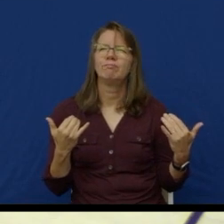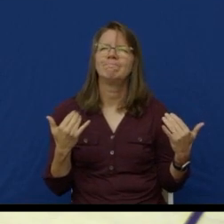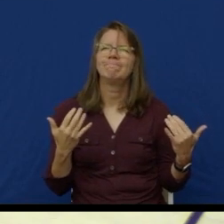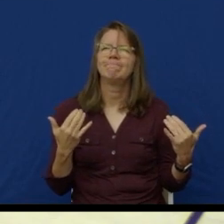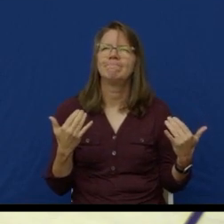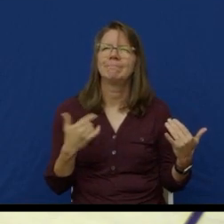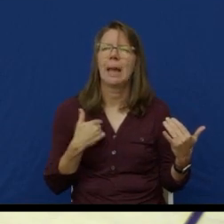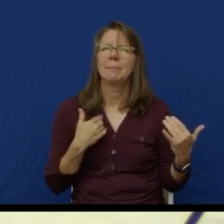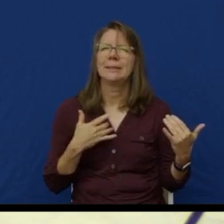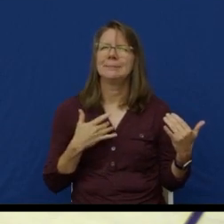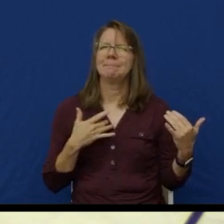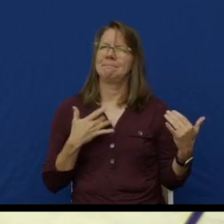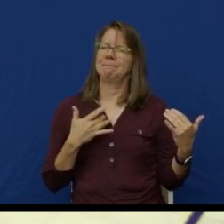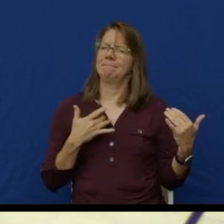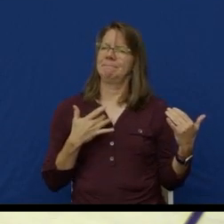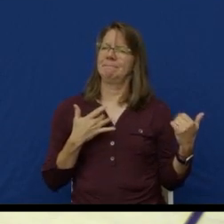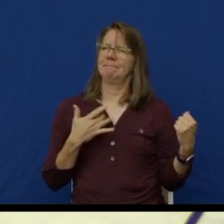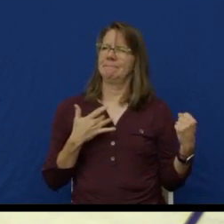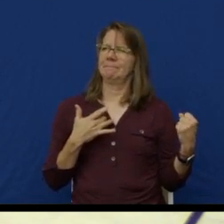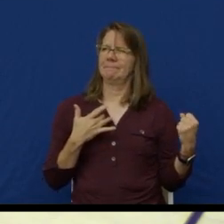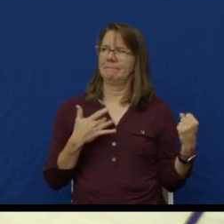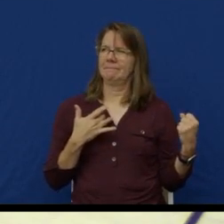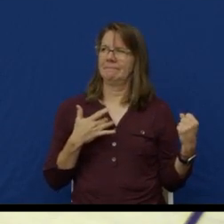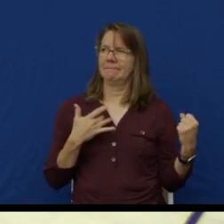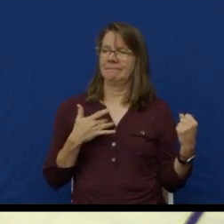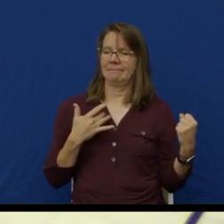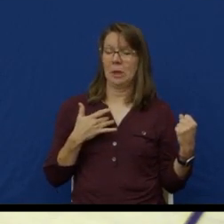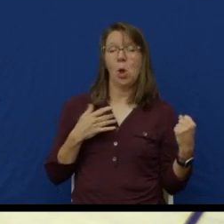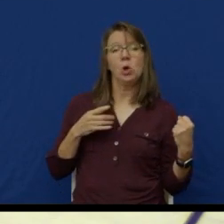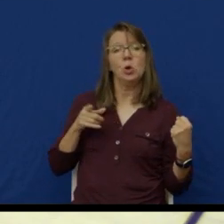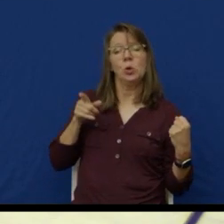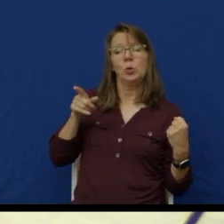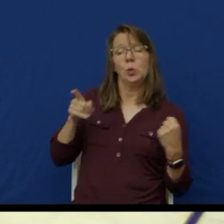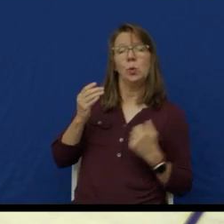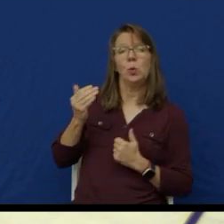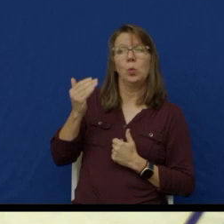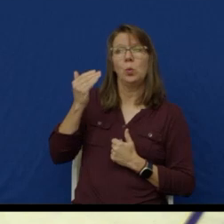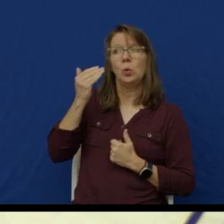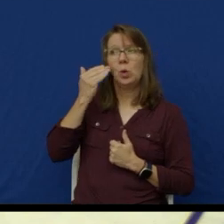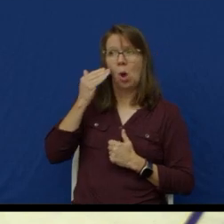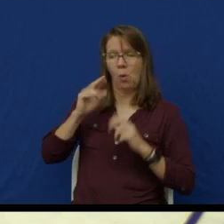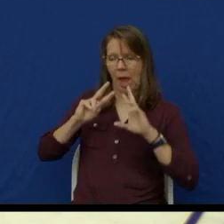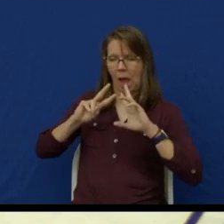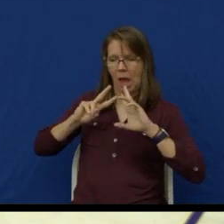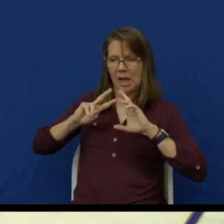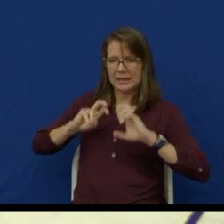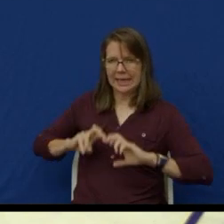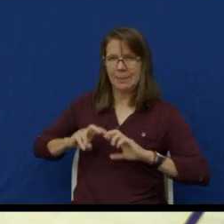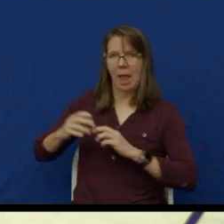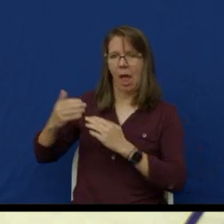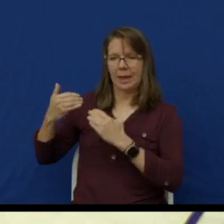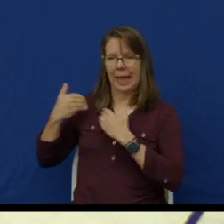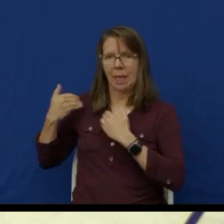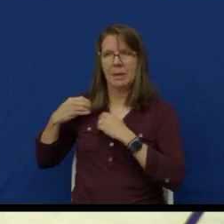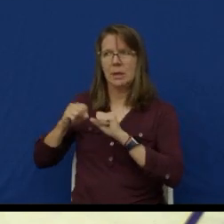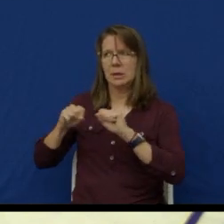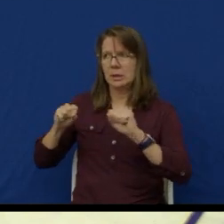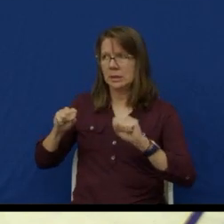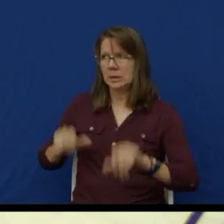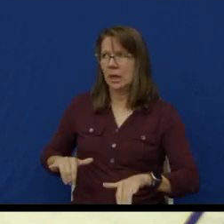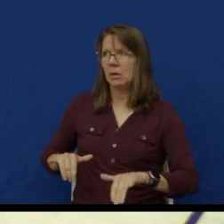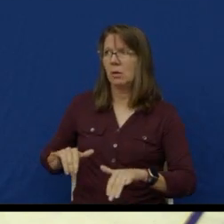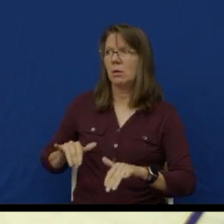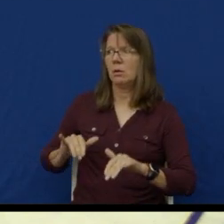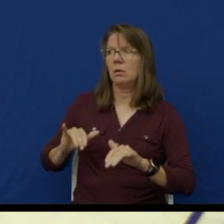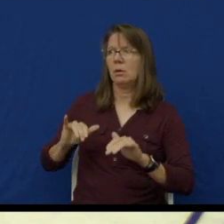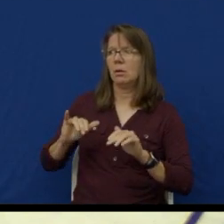I'm sensing that while you know that the assessment and accountability system stands as a really